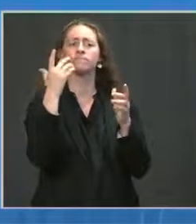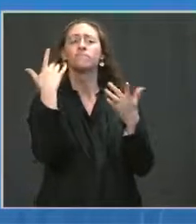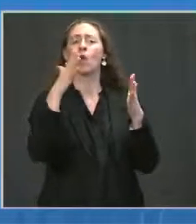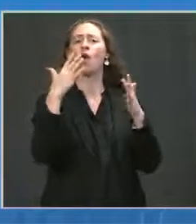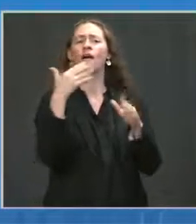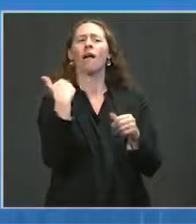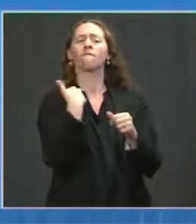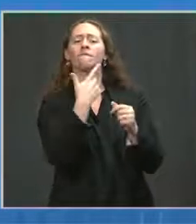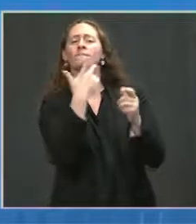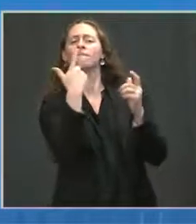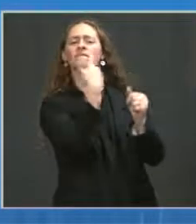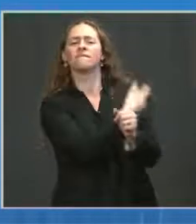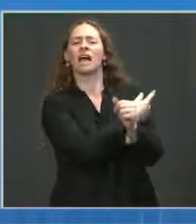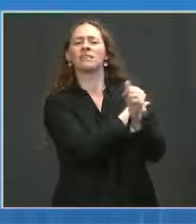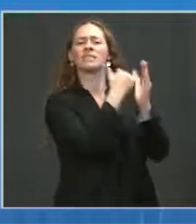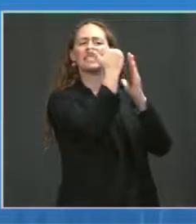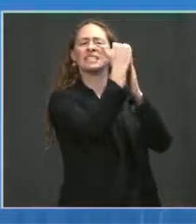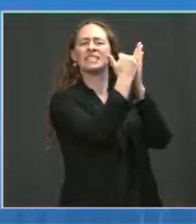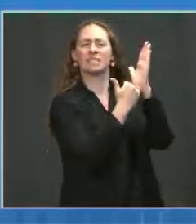for the military.